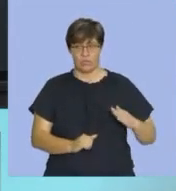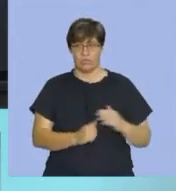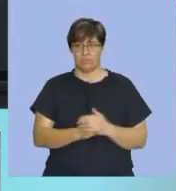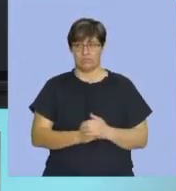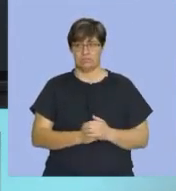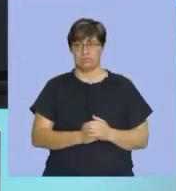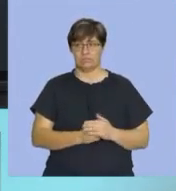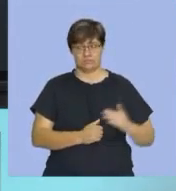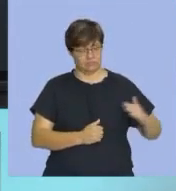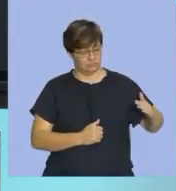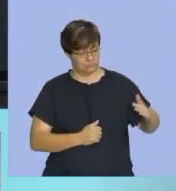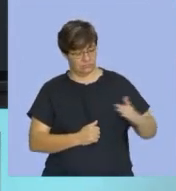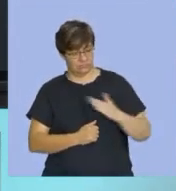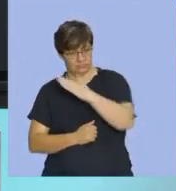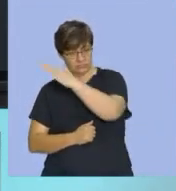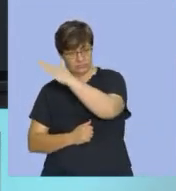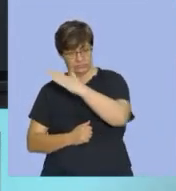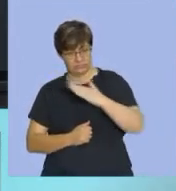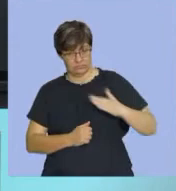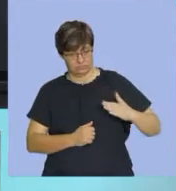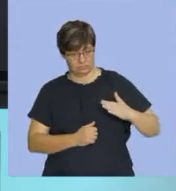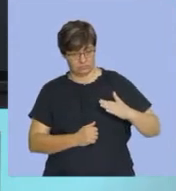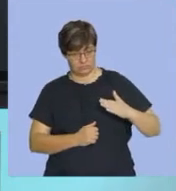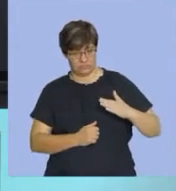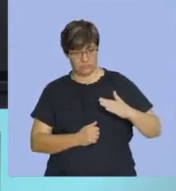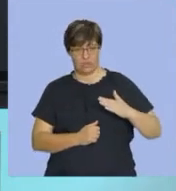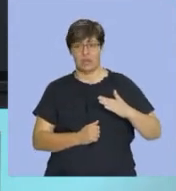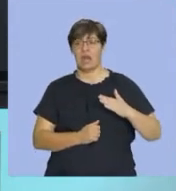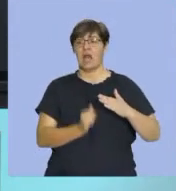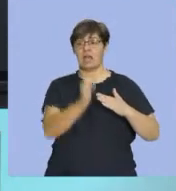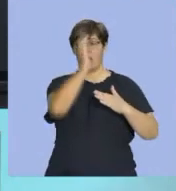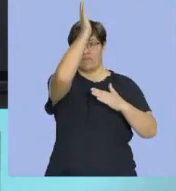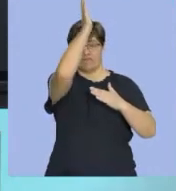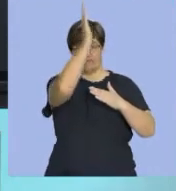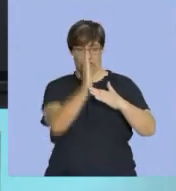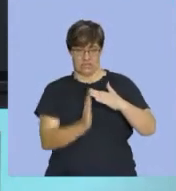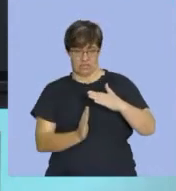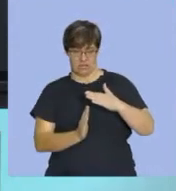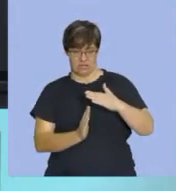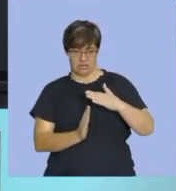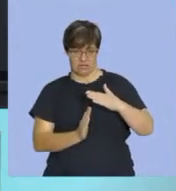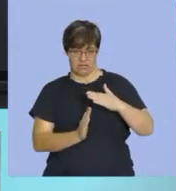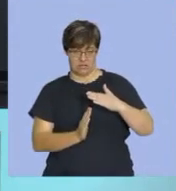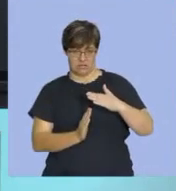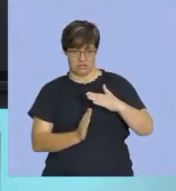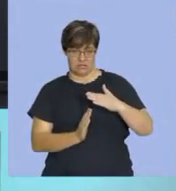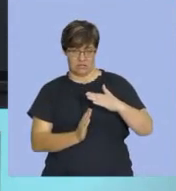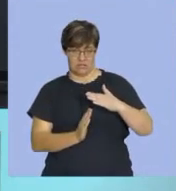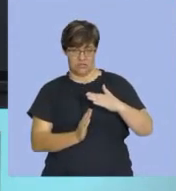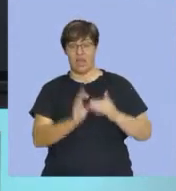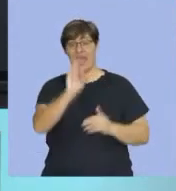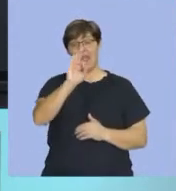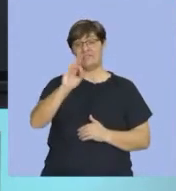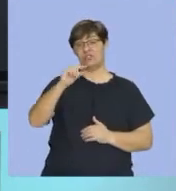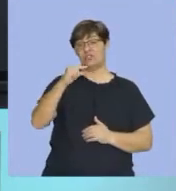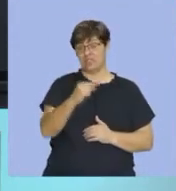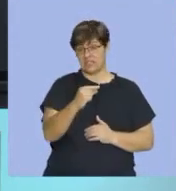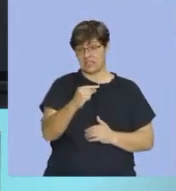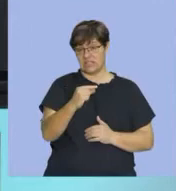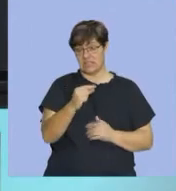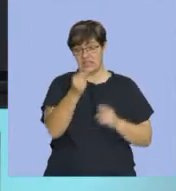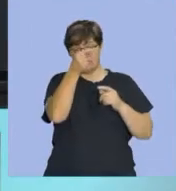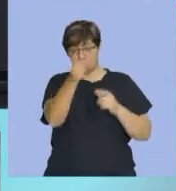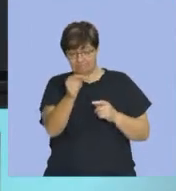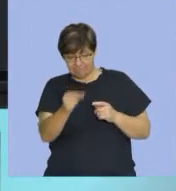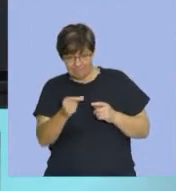a parallel axis and I have a vertical axis. So I can take Fg and break